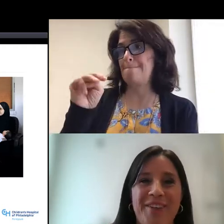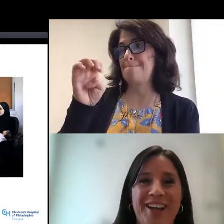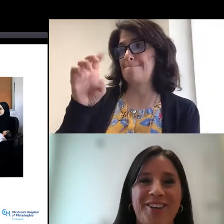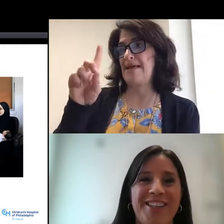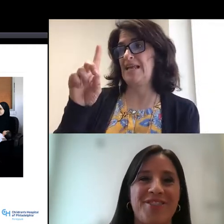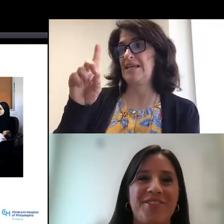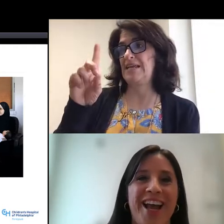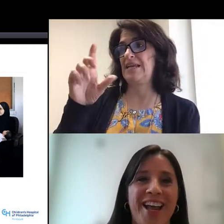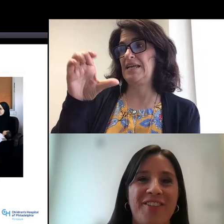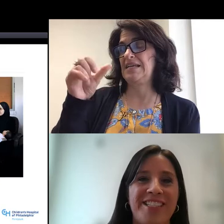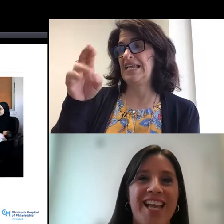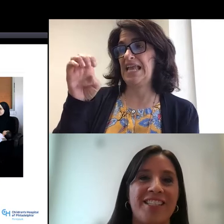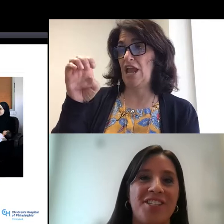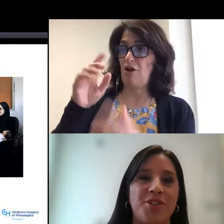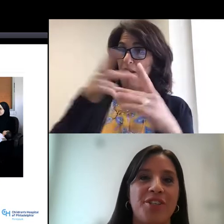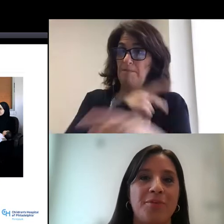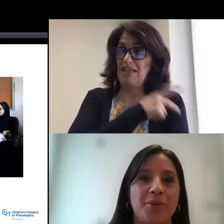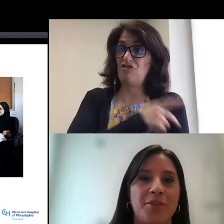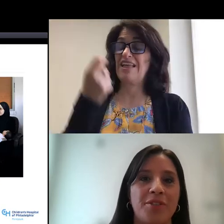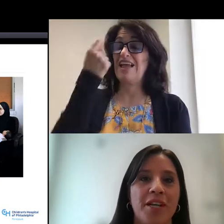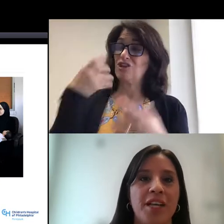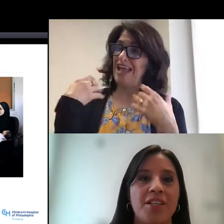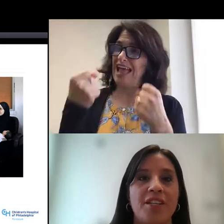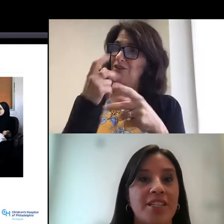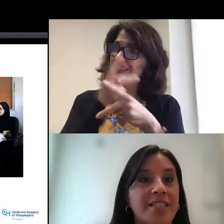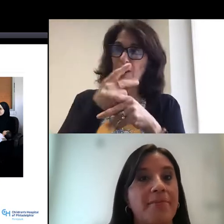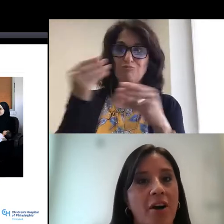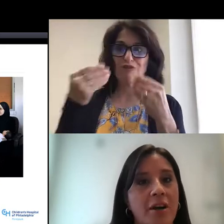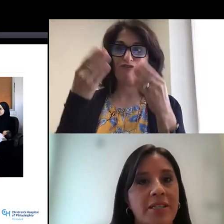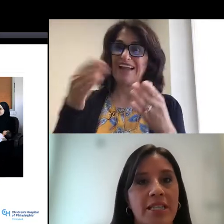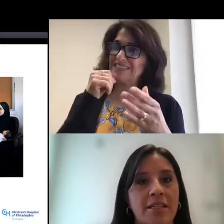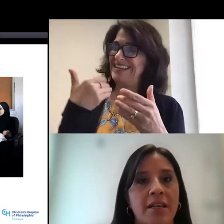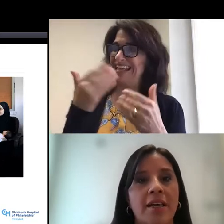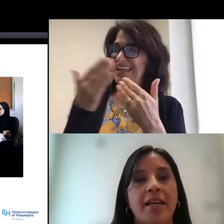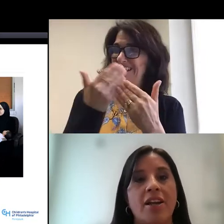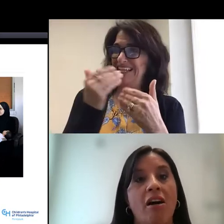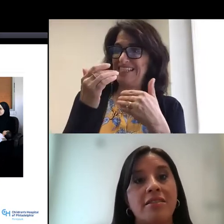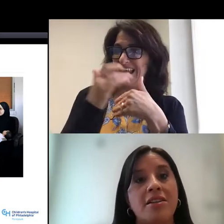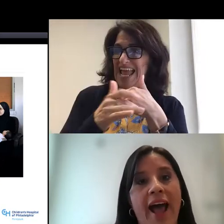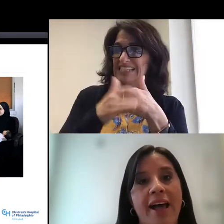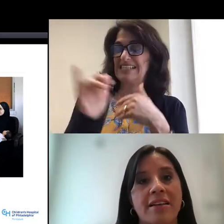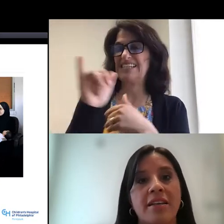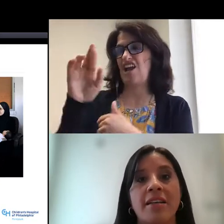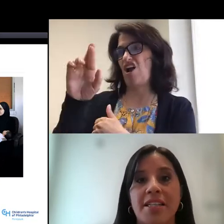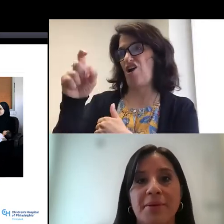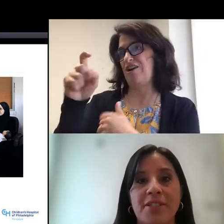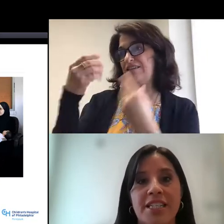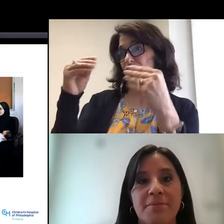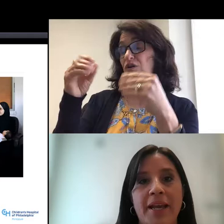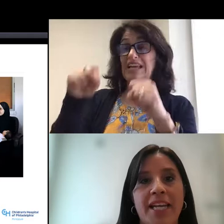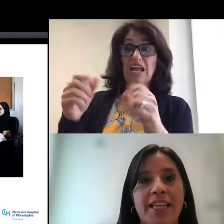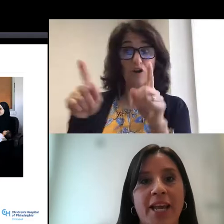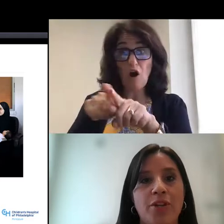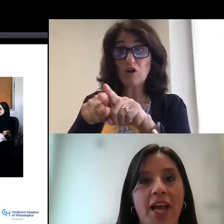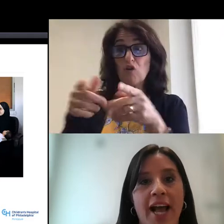Healthcare providers that do not have easy access to interpreters, such as some pharmacies, can also ask to